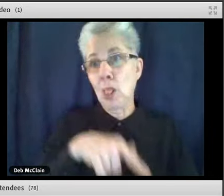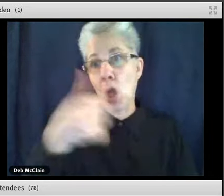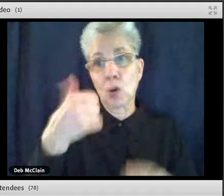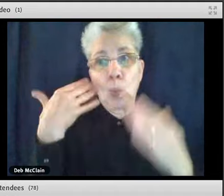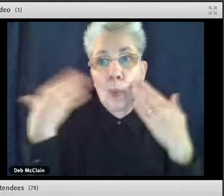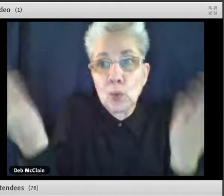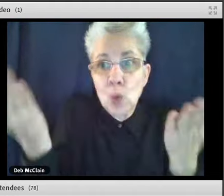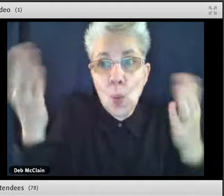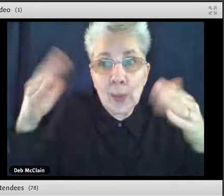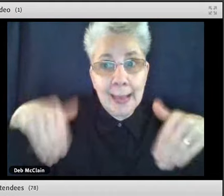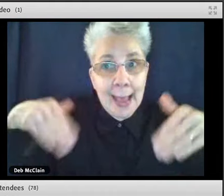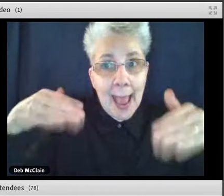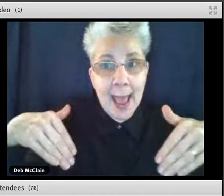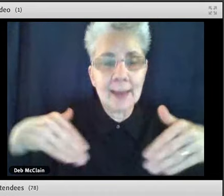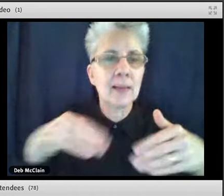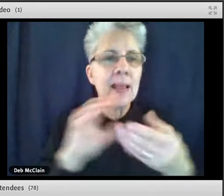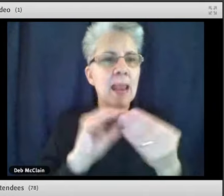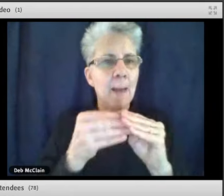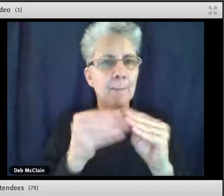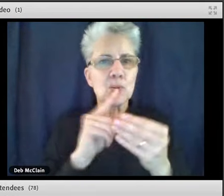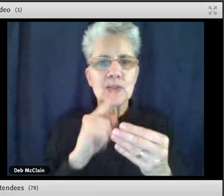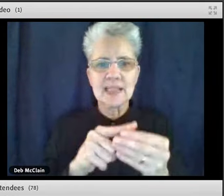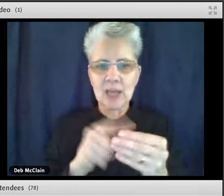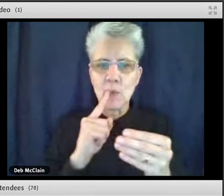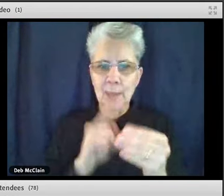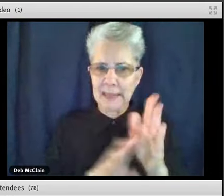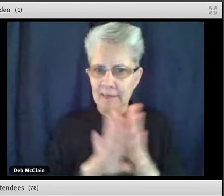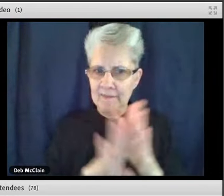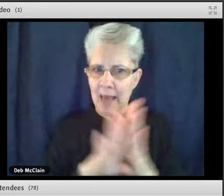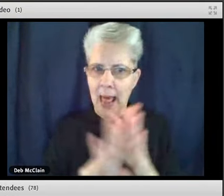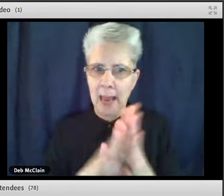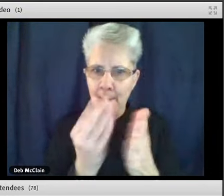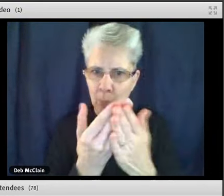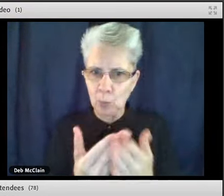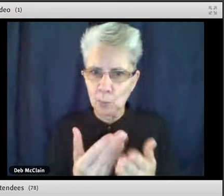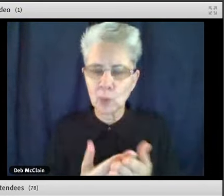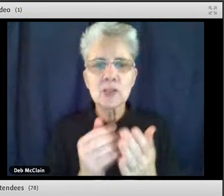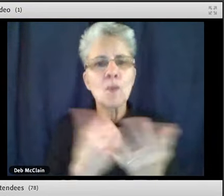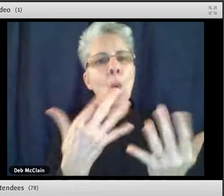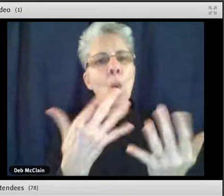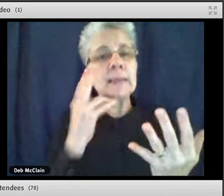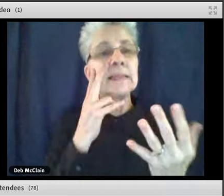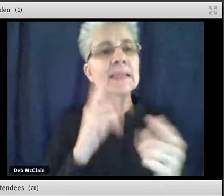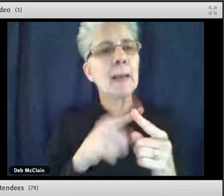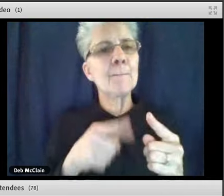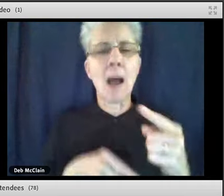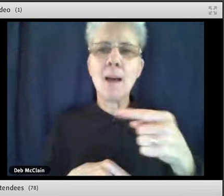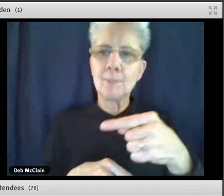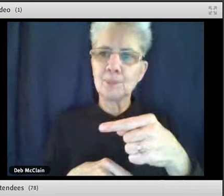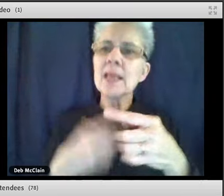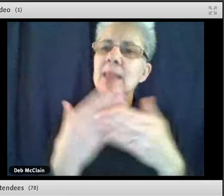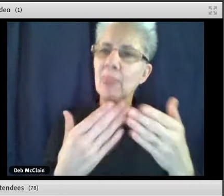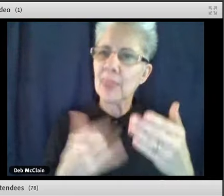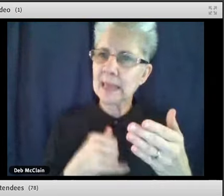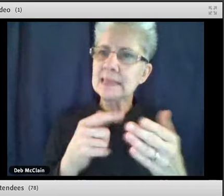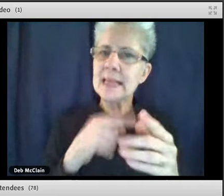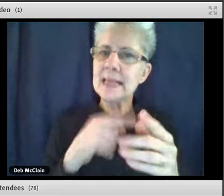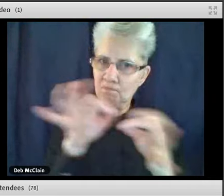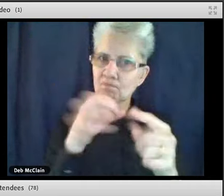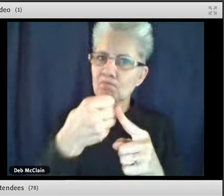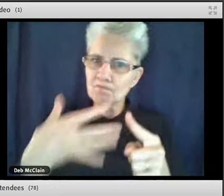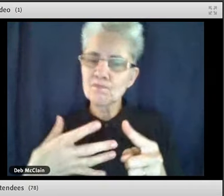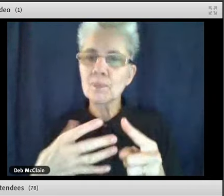in, and so we're just going to have to wait and see. But he's got some things that he's specified. And with that, one